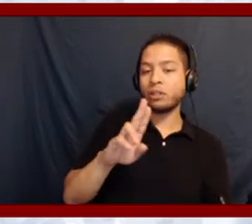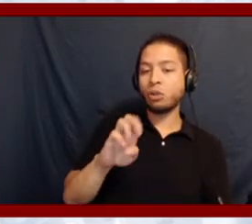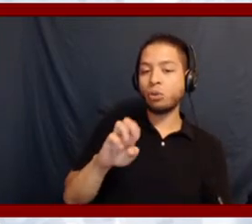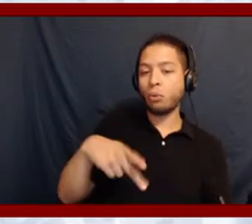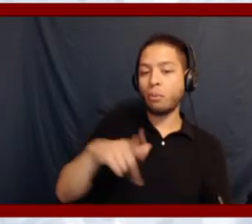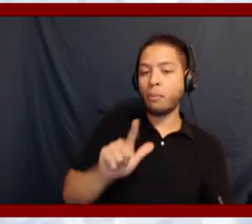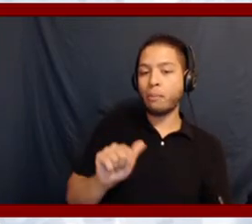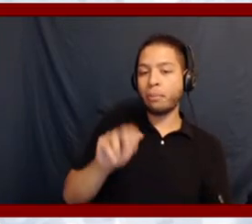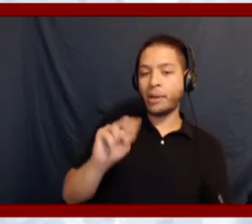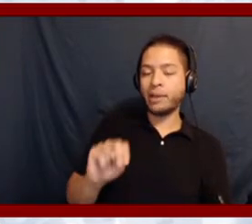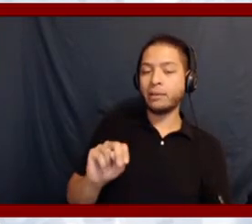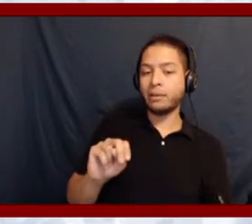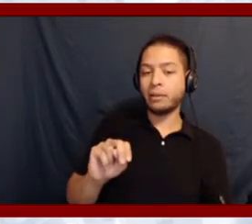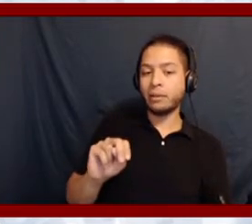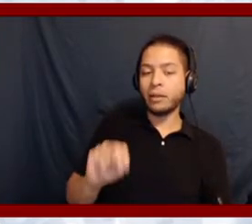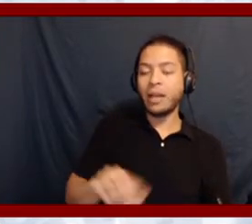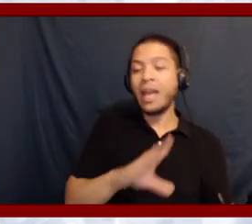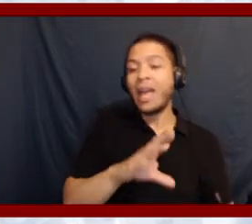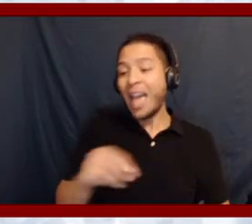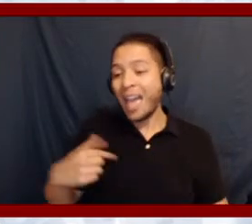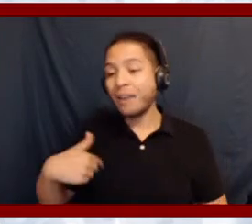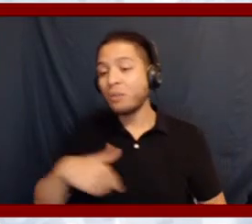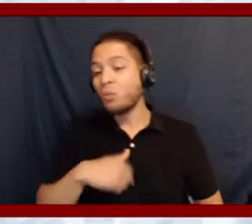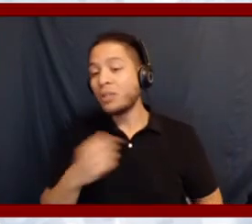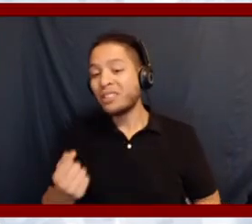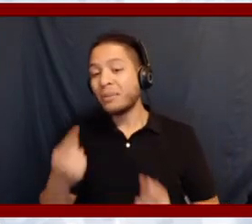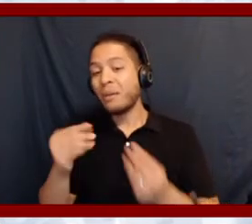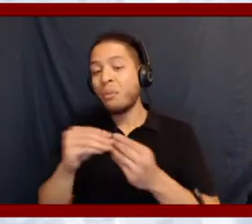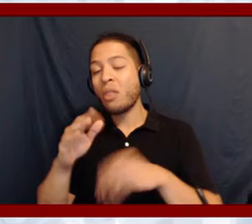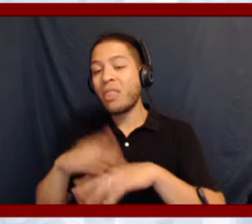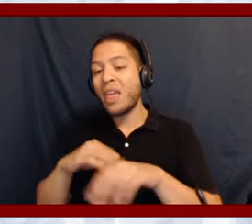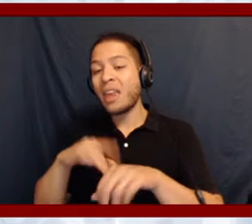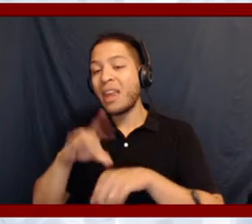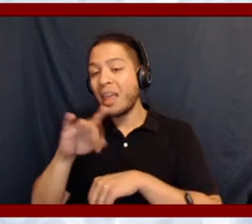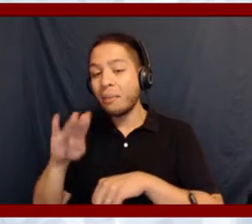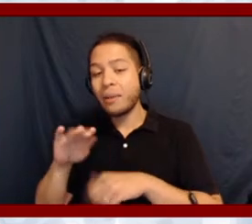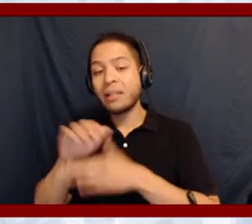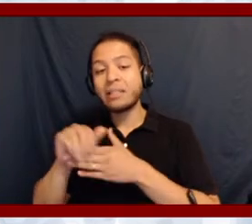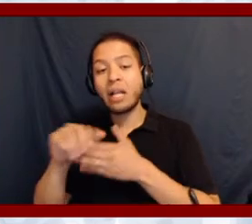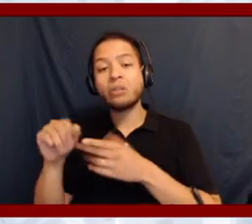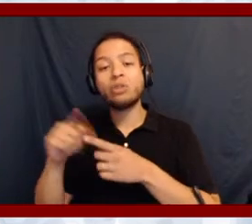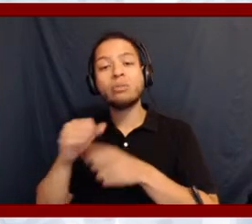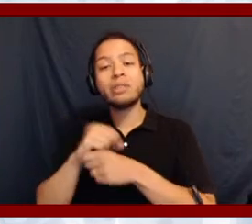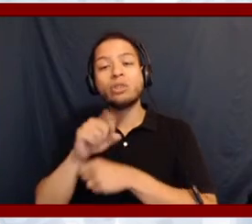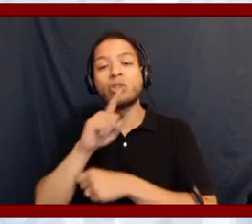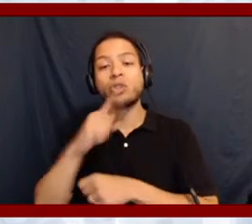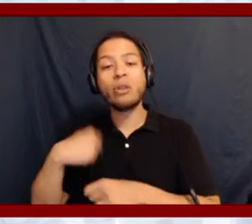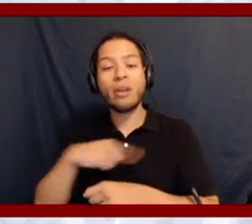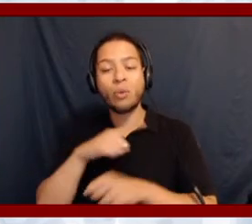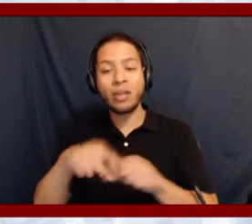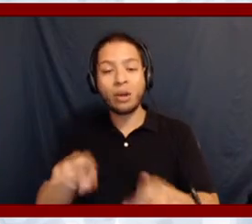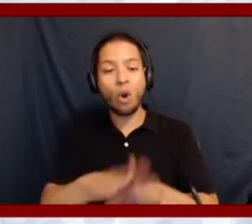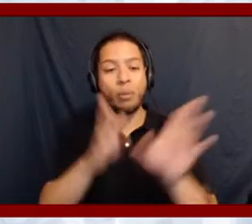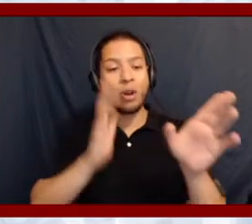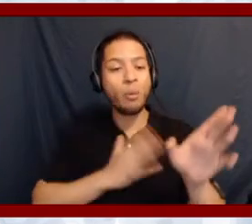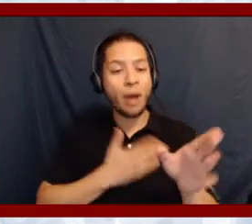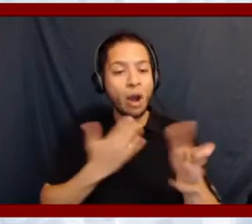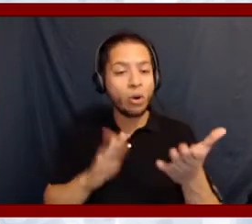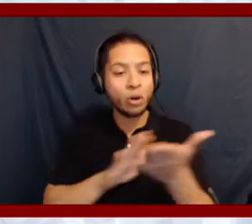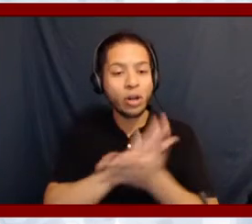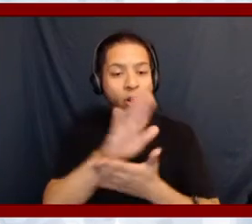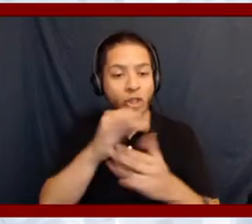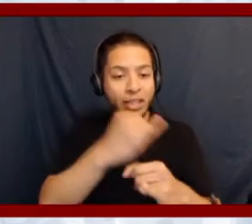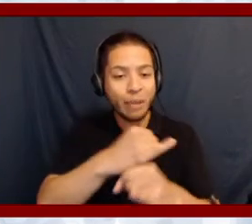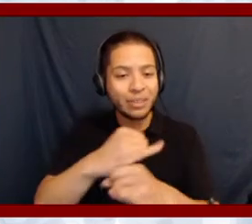than $5 billion in emergency funds to safely reopen campus and support students. But as we